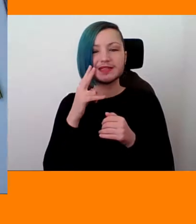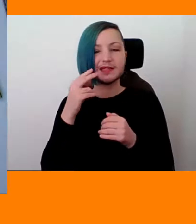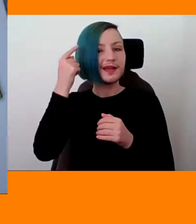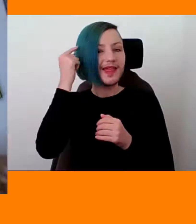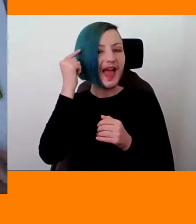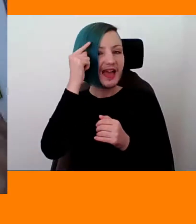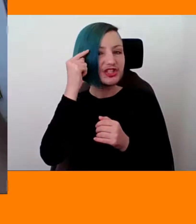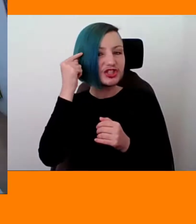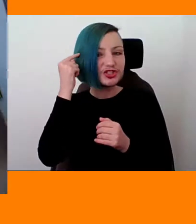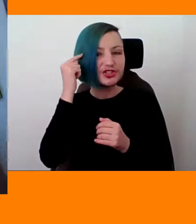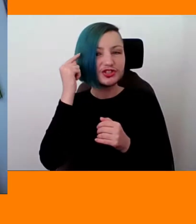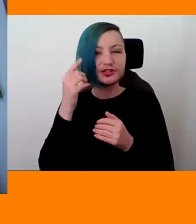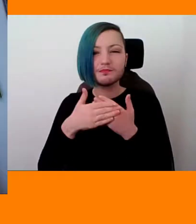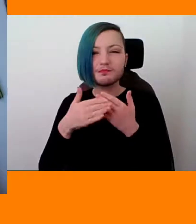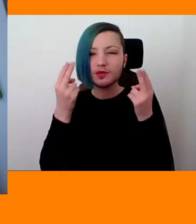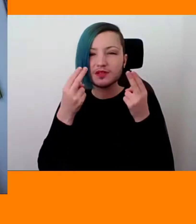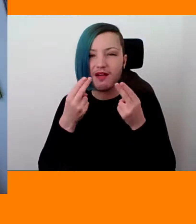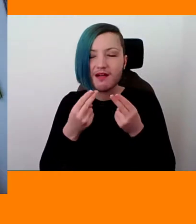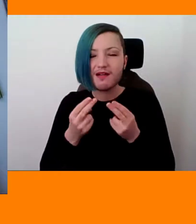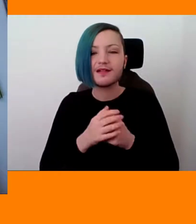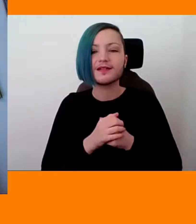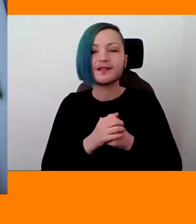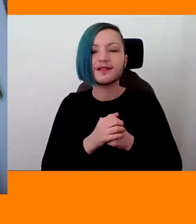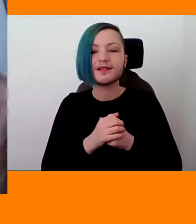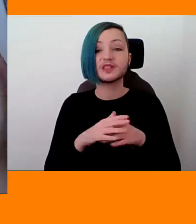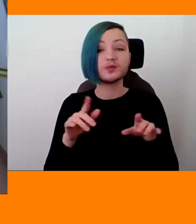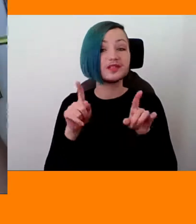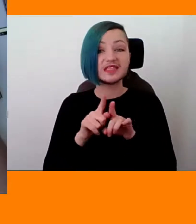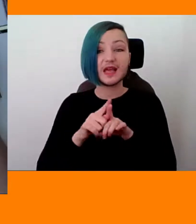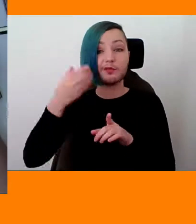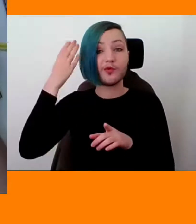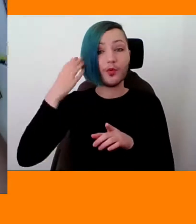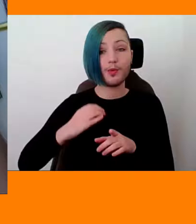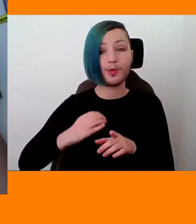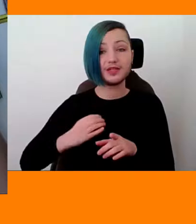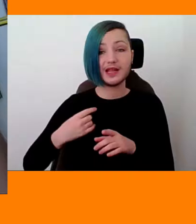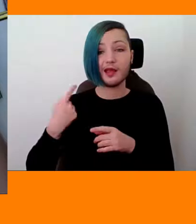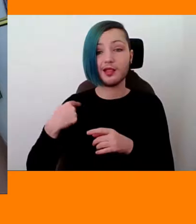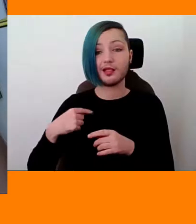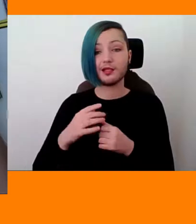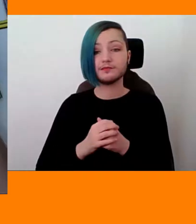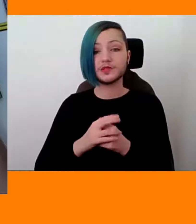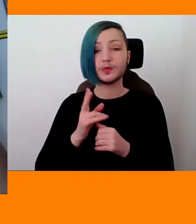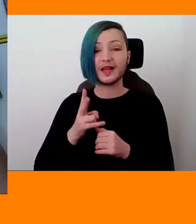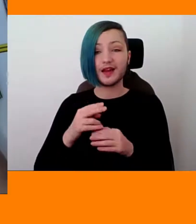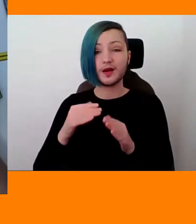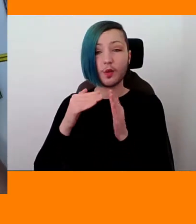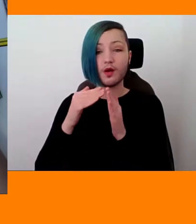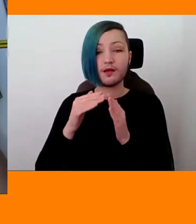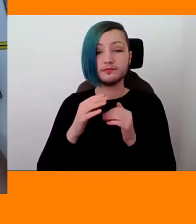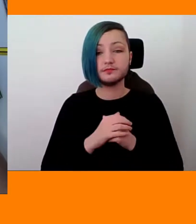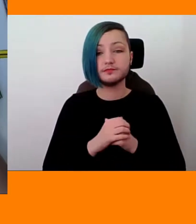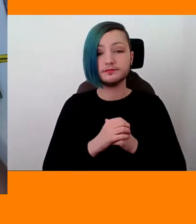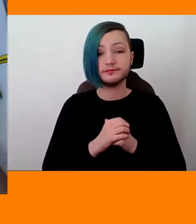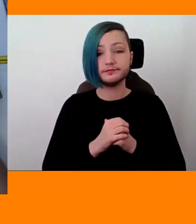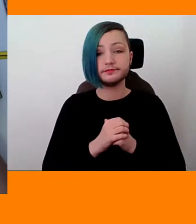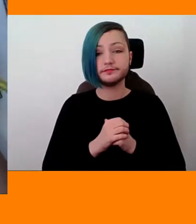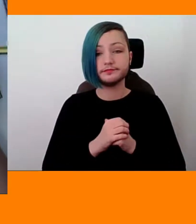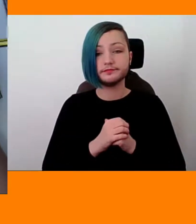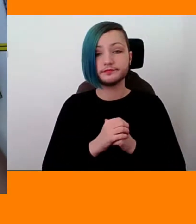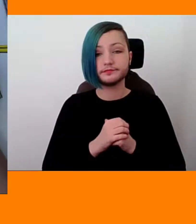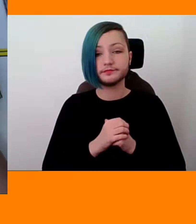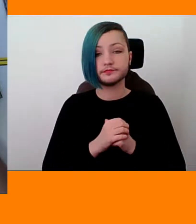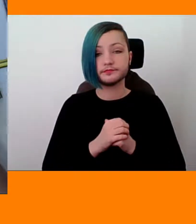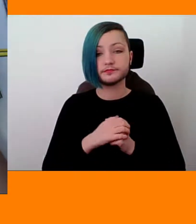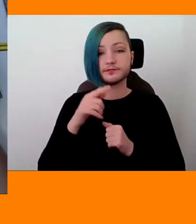edges. And we're going to do exactly the same thing on this part here. So back into your corners and just